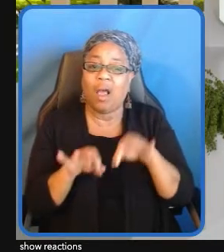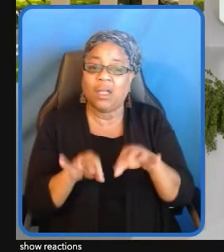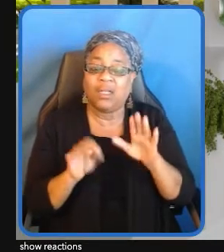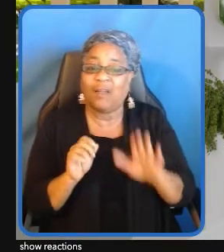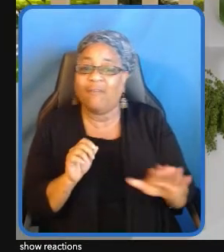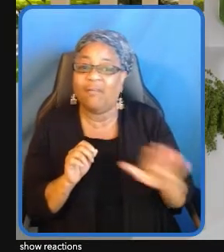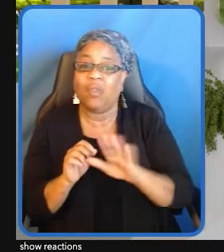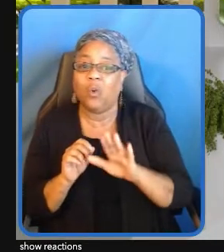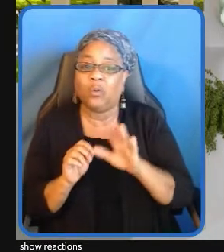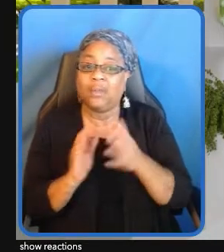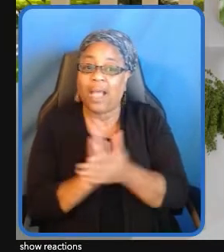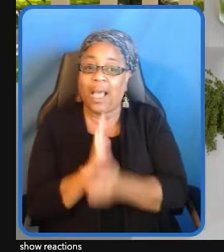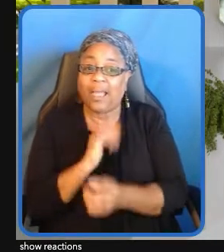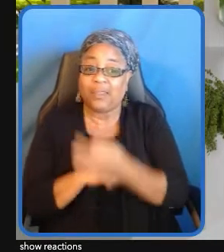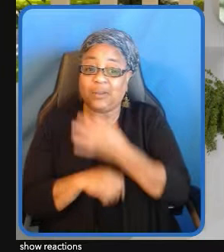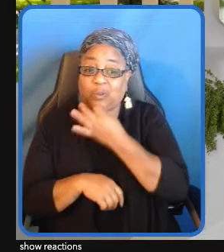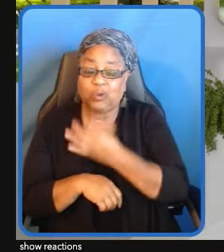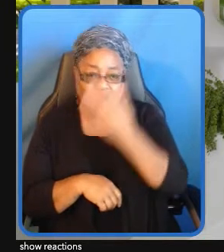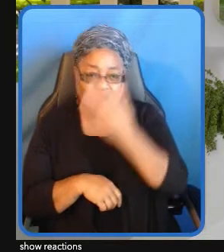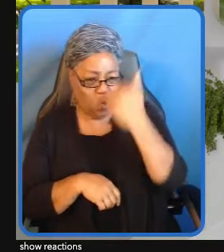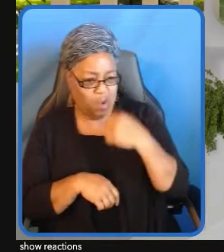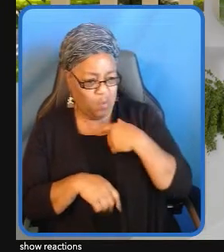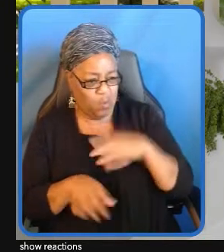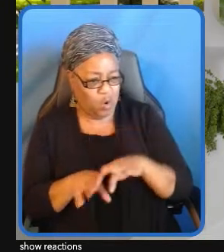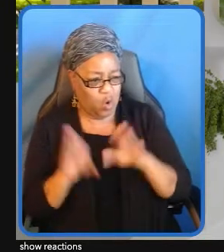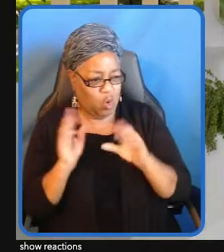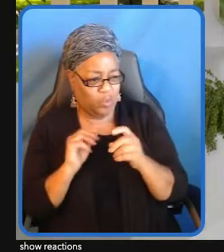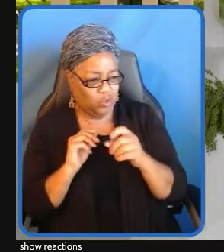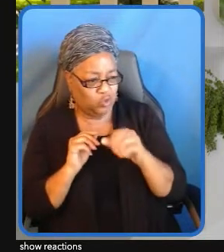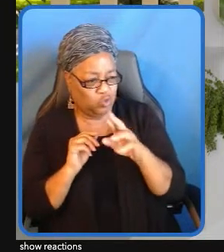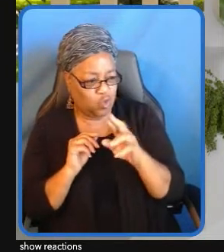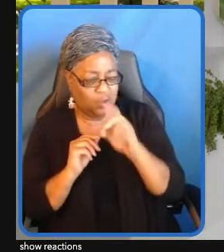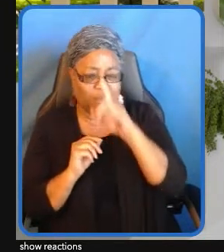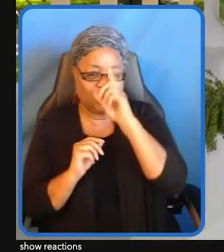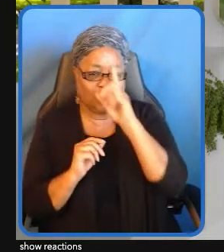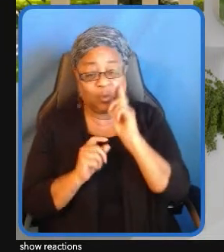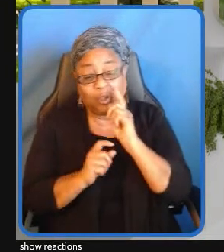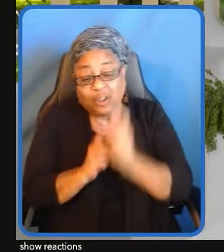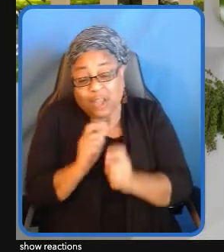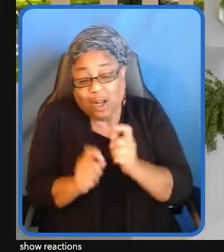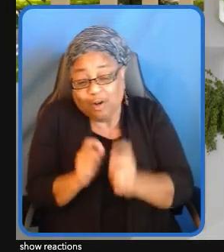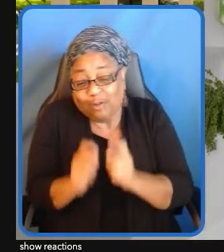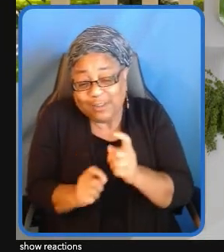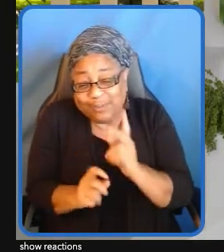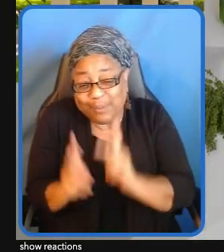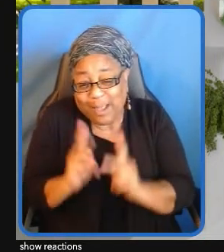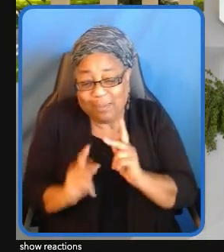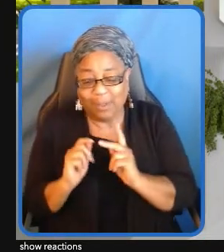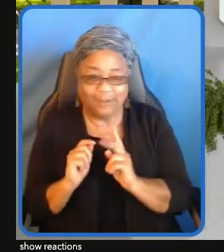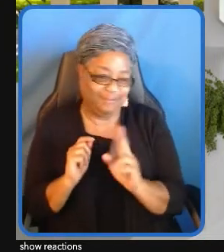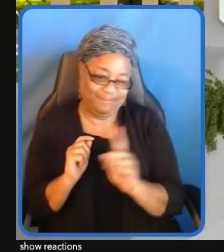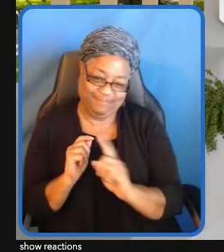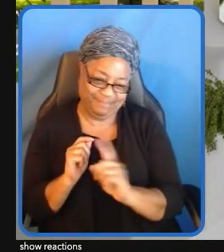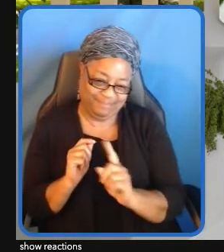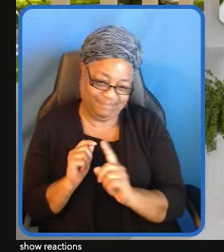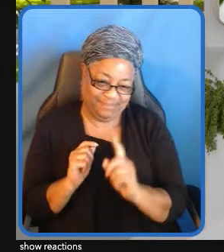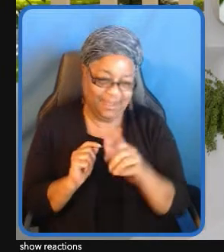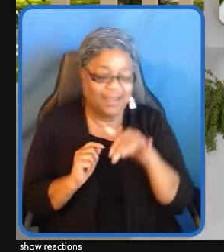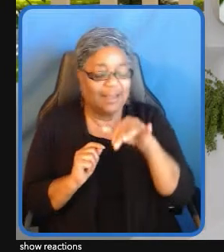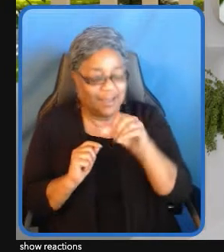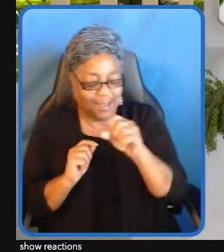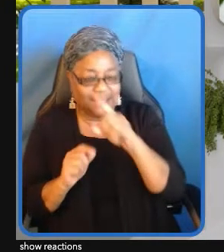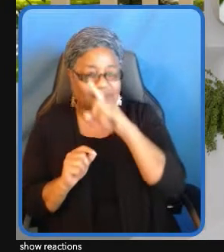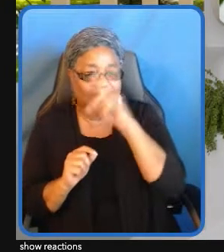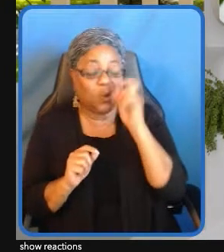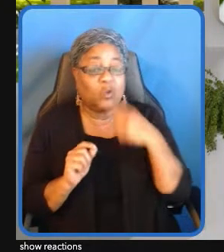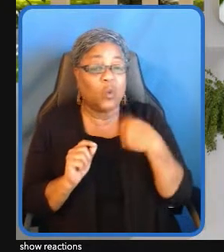And why do we want to open source? Is it just because we're really generous-minded people? No. I mean, yes, but no. It's because the